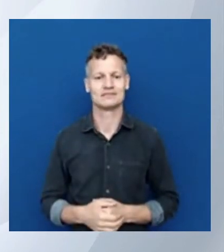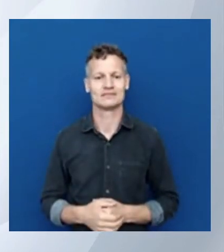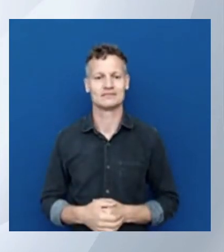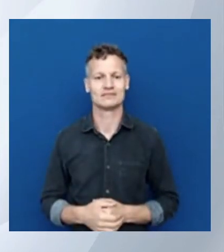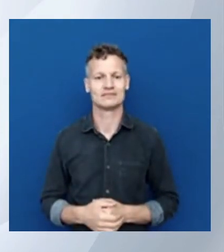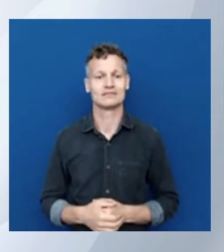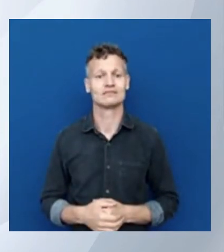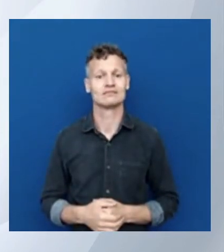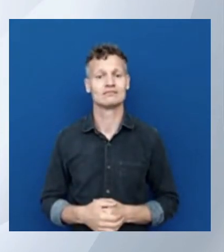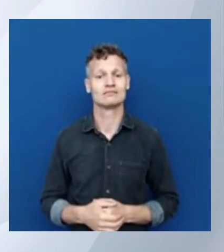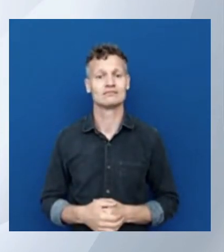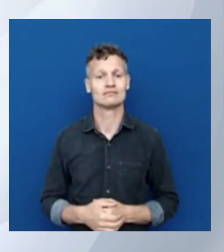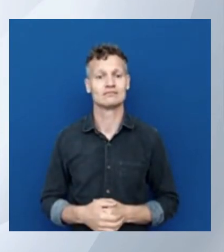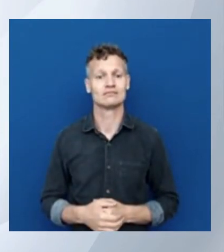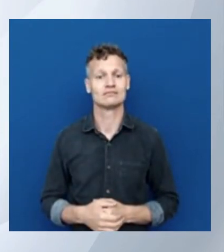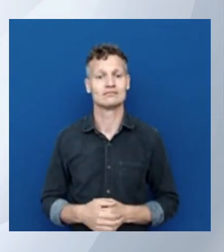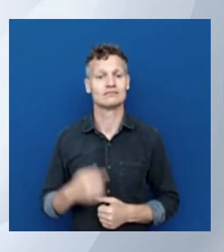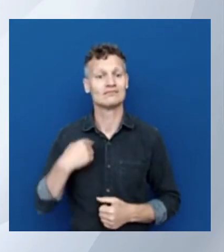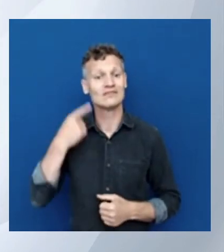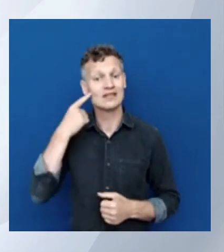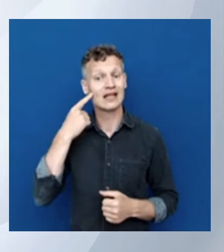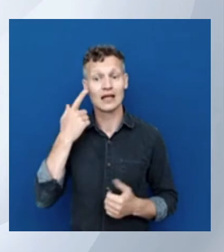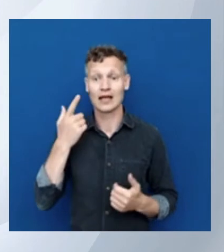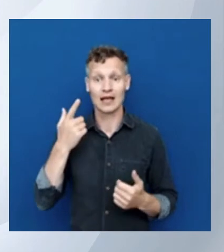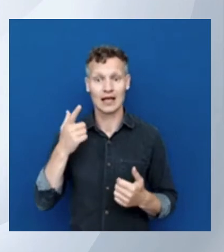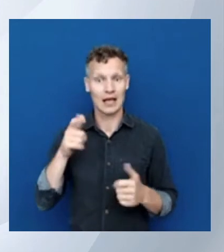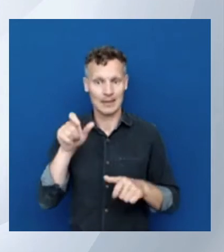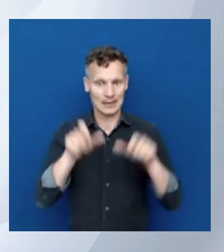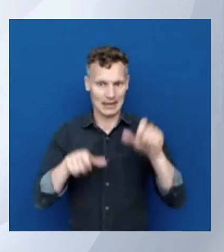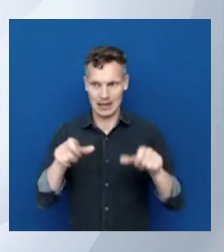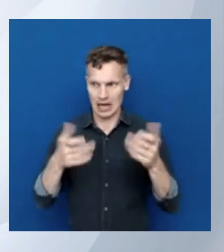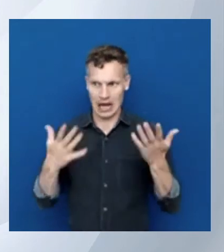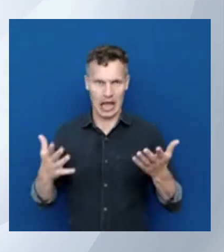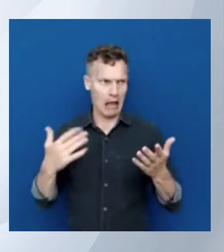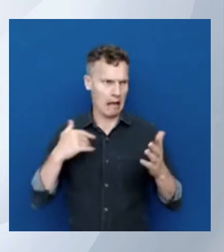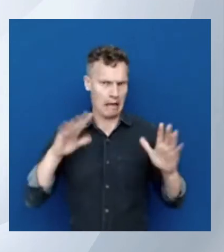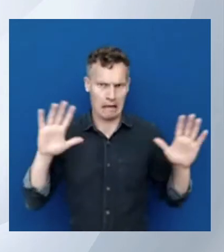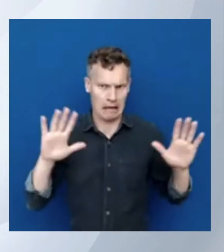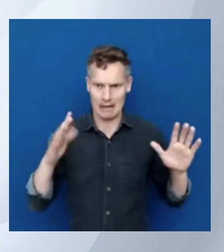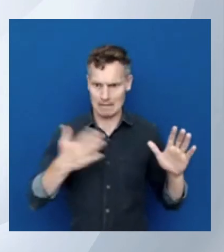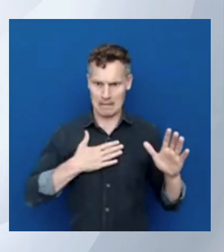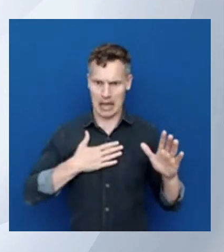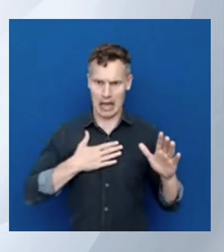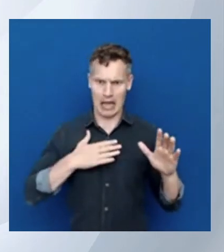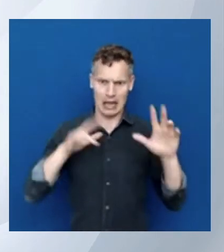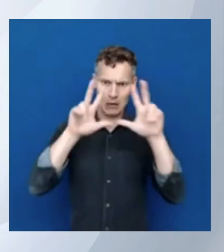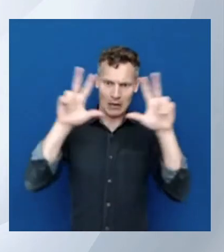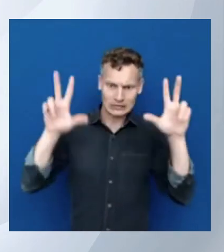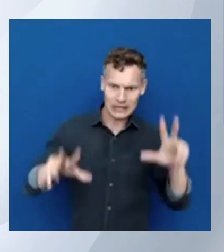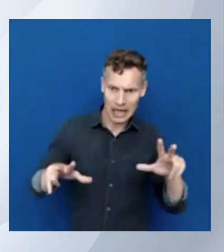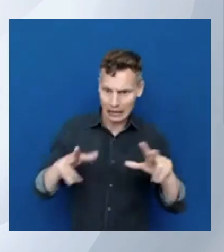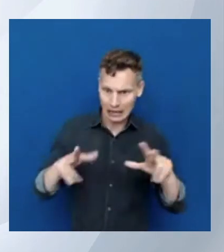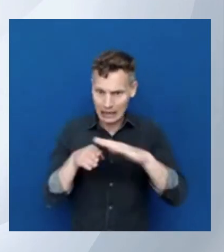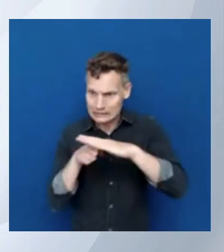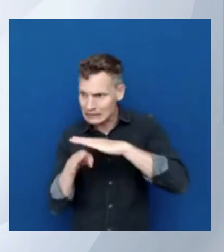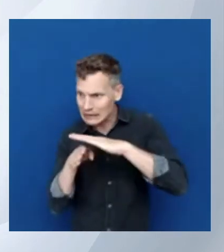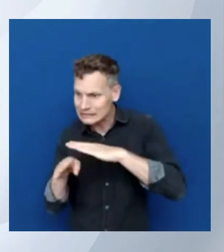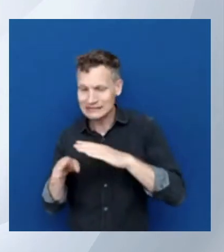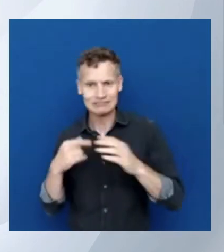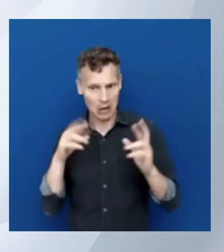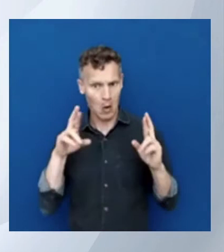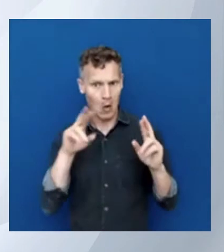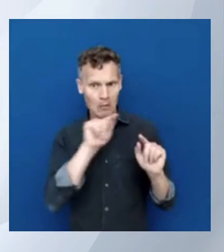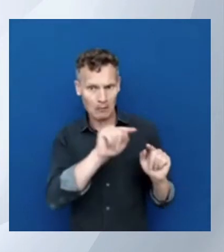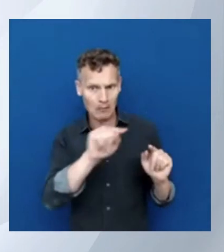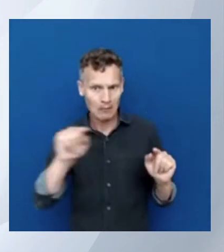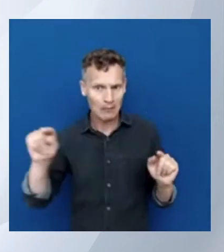people were busy checking their website on accessibility. At least I hope they do. But can you repeat for those who missed